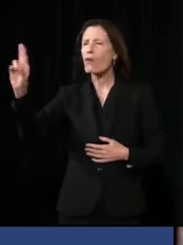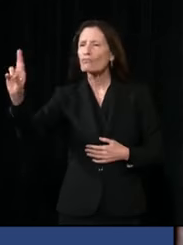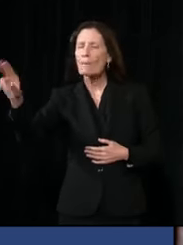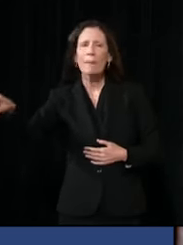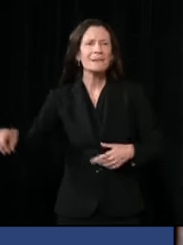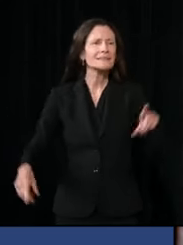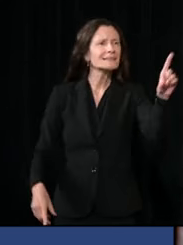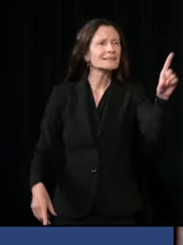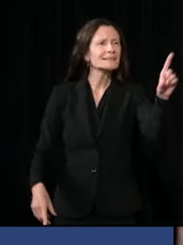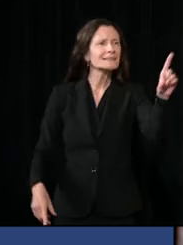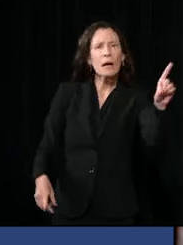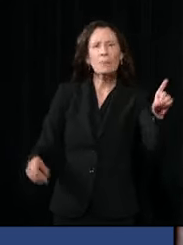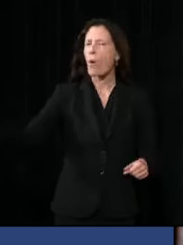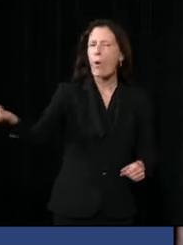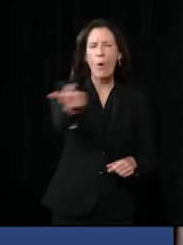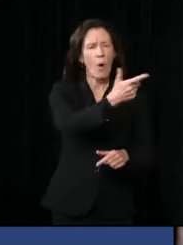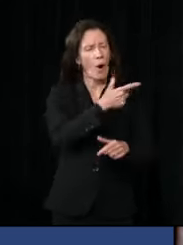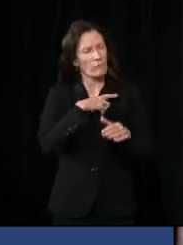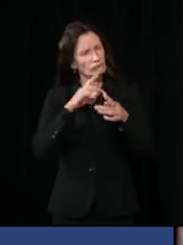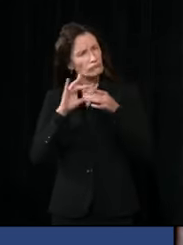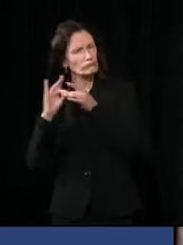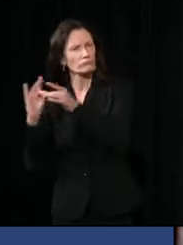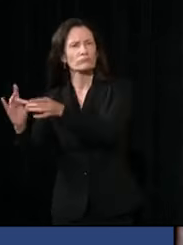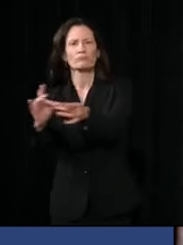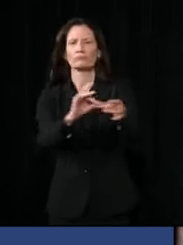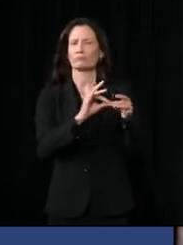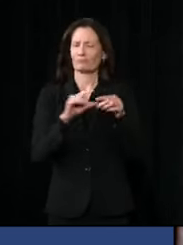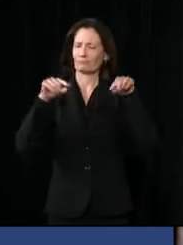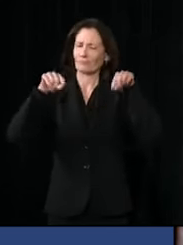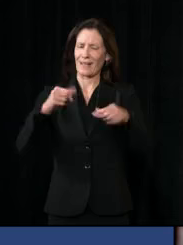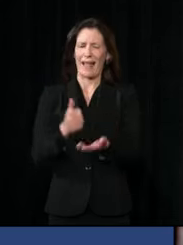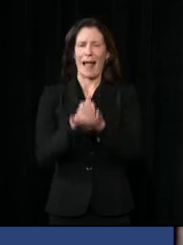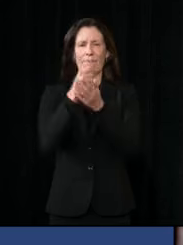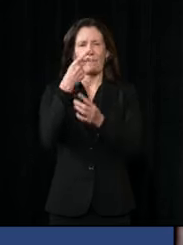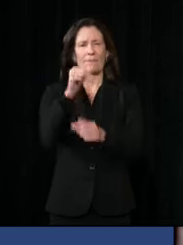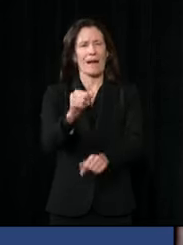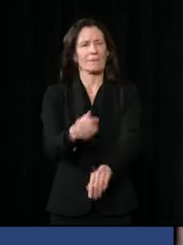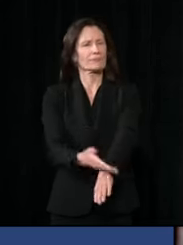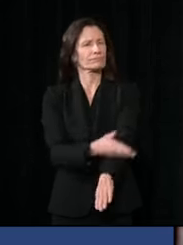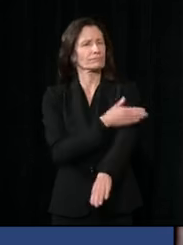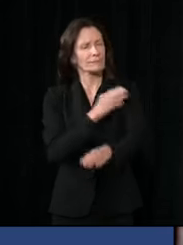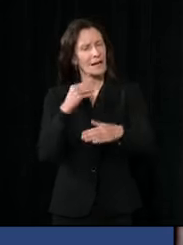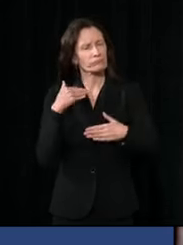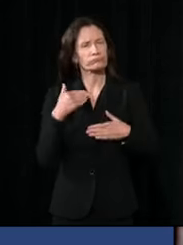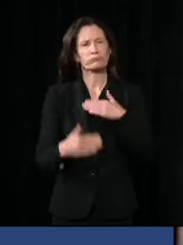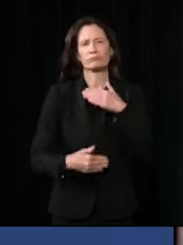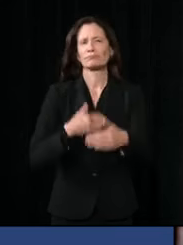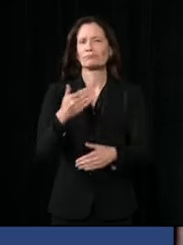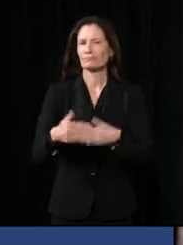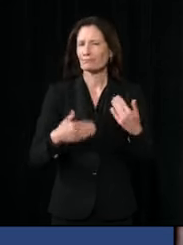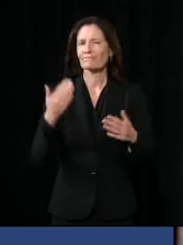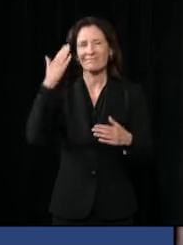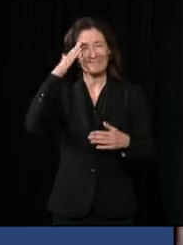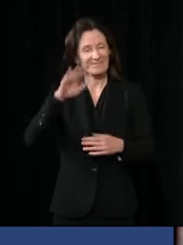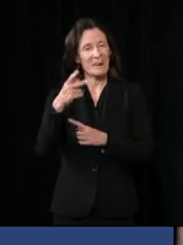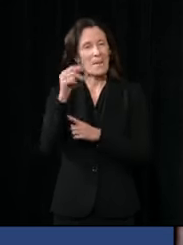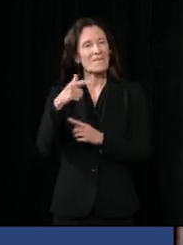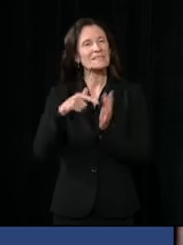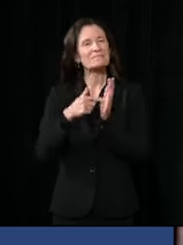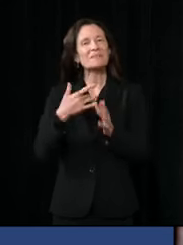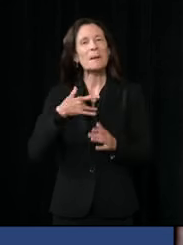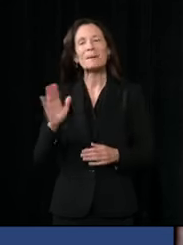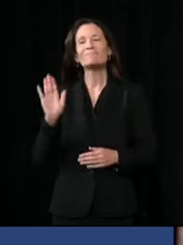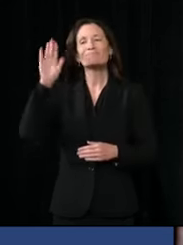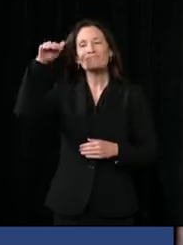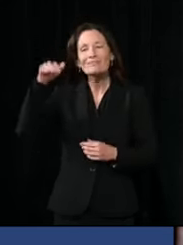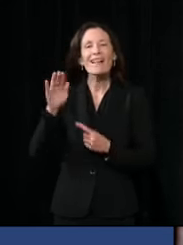way. And although there have been bumps and setbacks, we reinvested in our schools. We pulled our finances